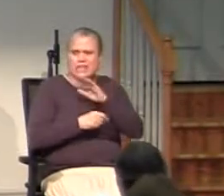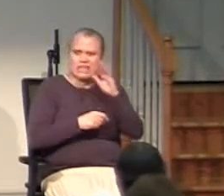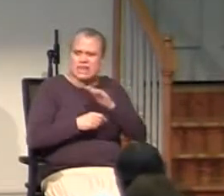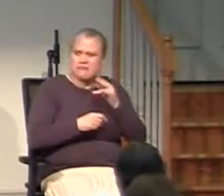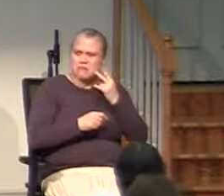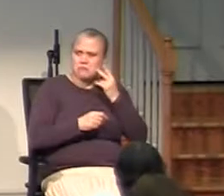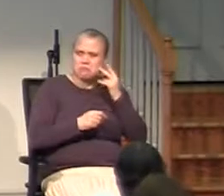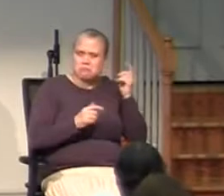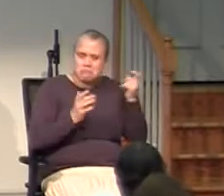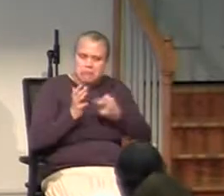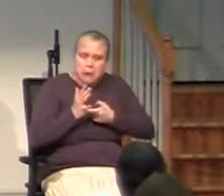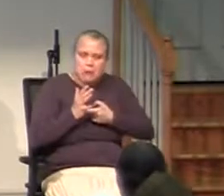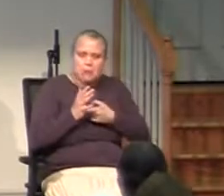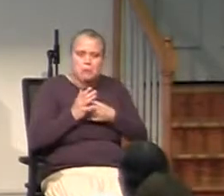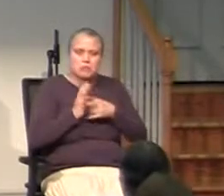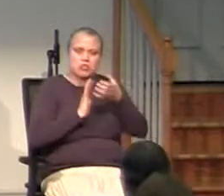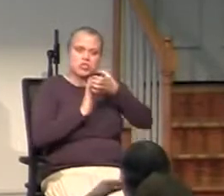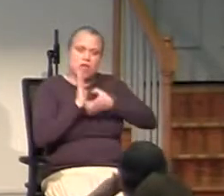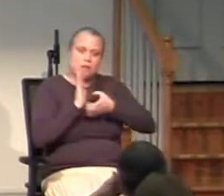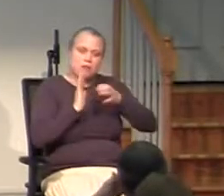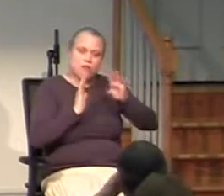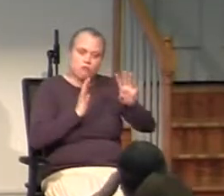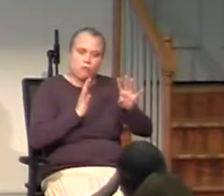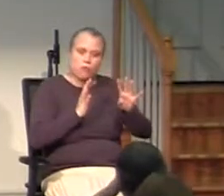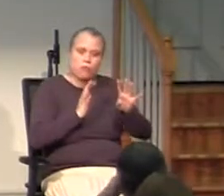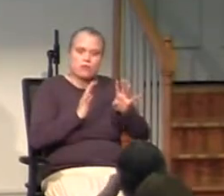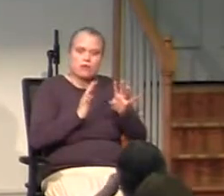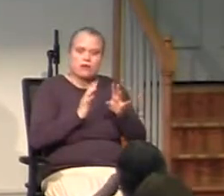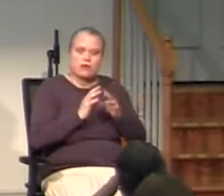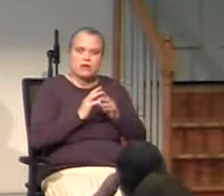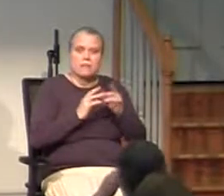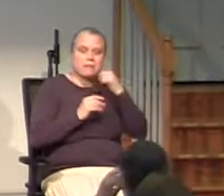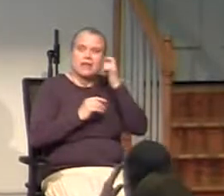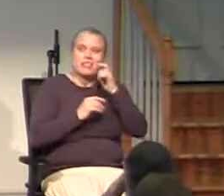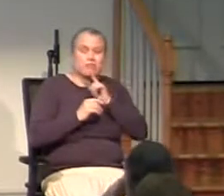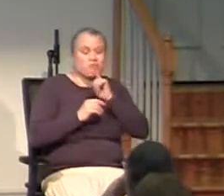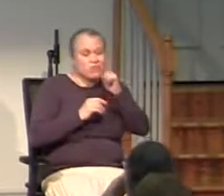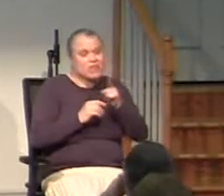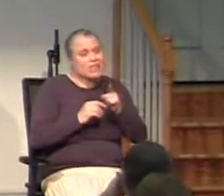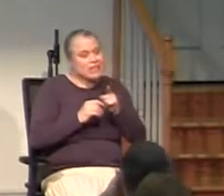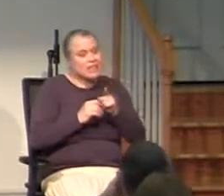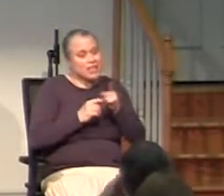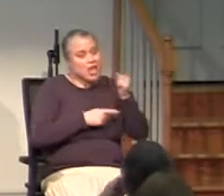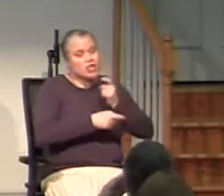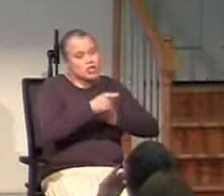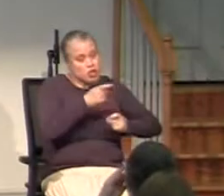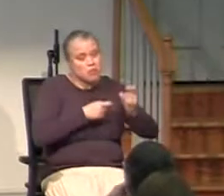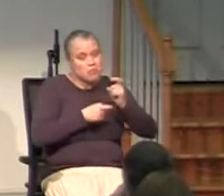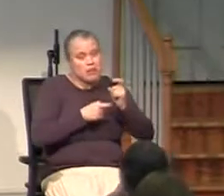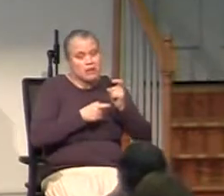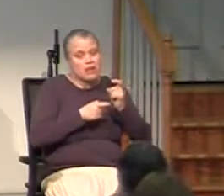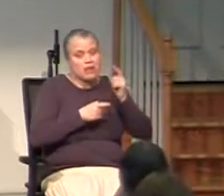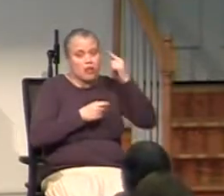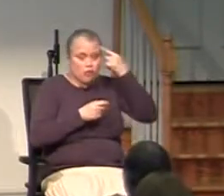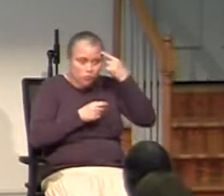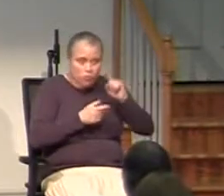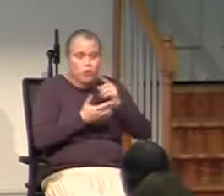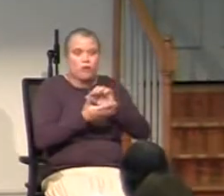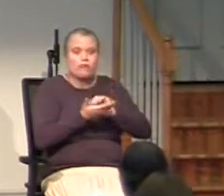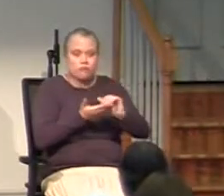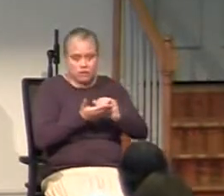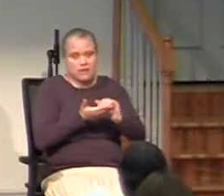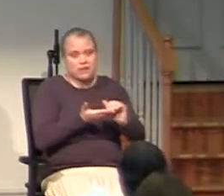know. But it's clear that there's an atonement of forgiveness. You look those up, and it clearly says it was an atonement of